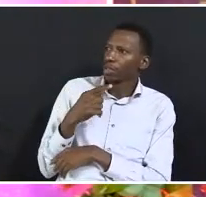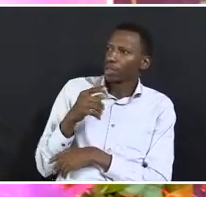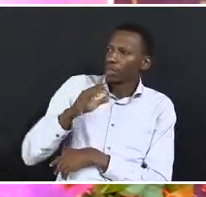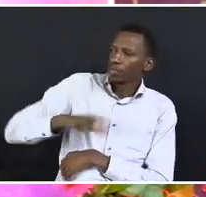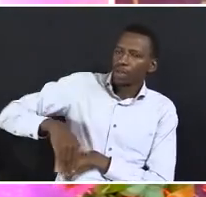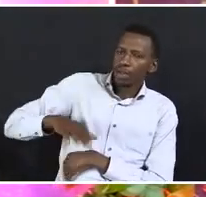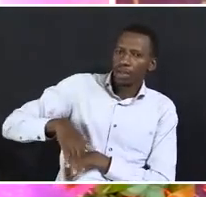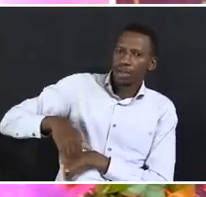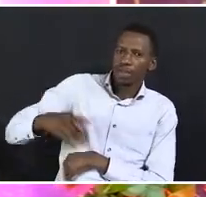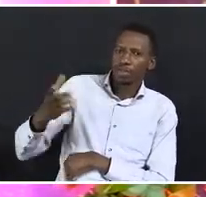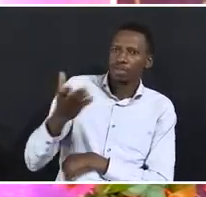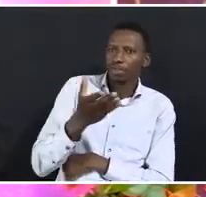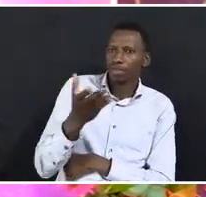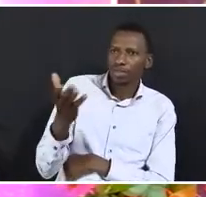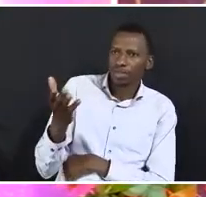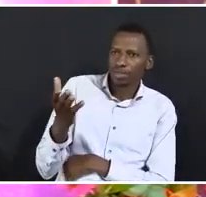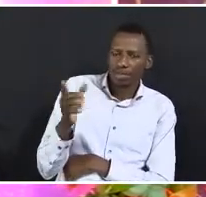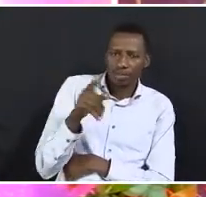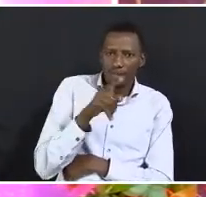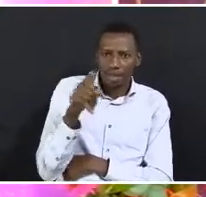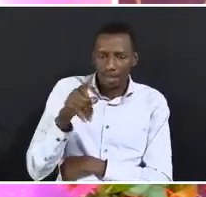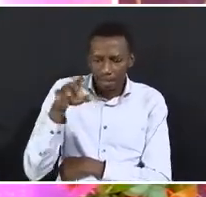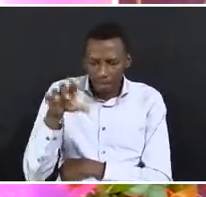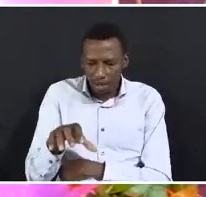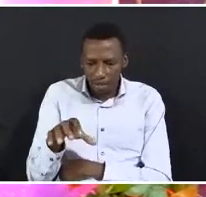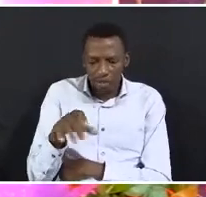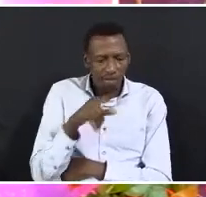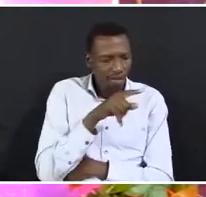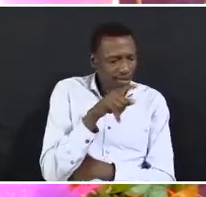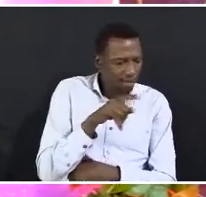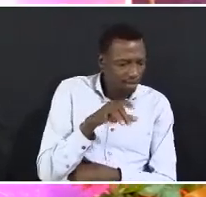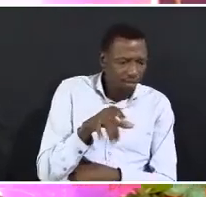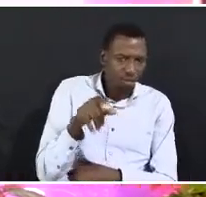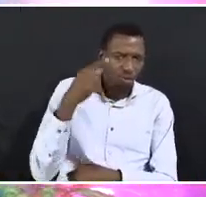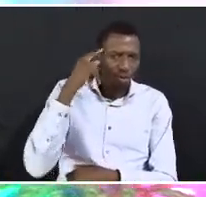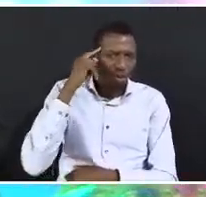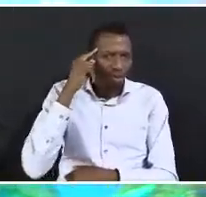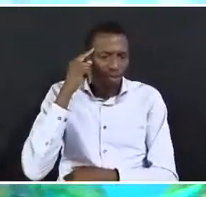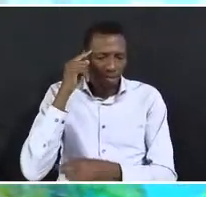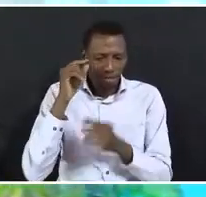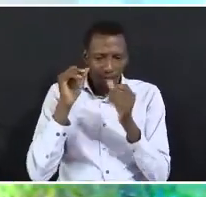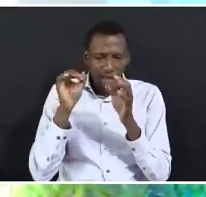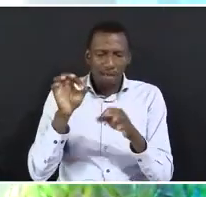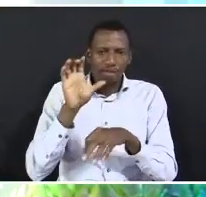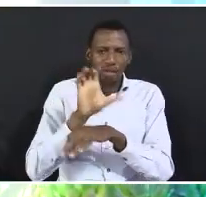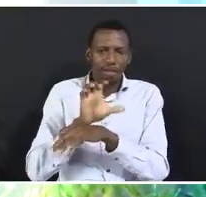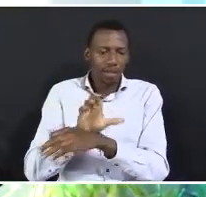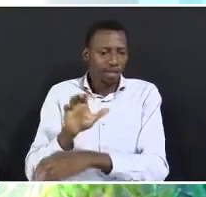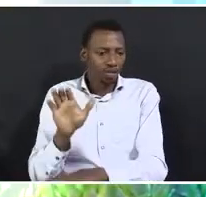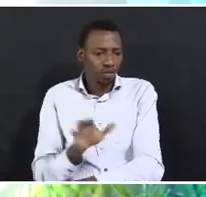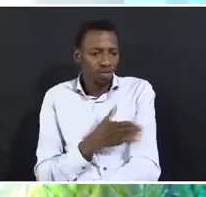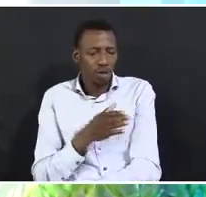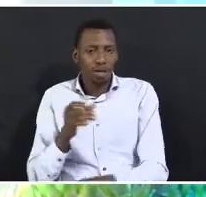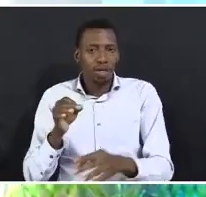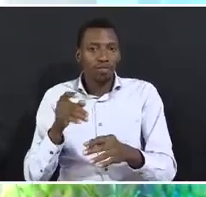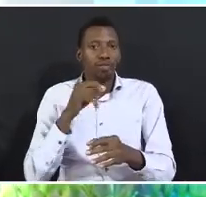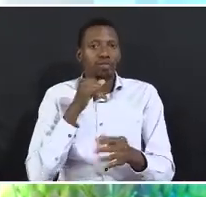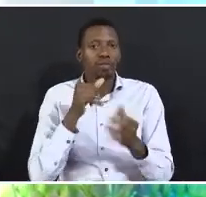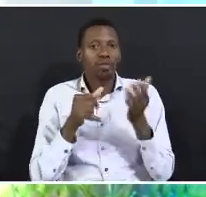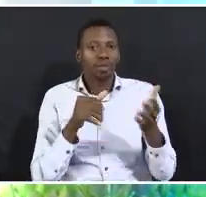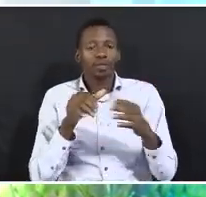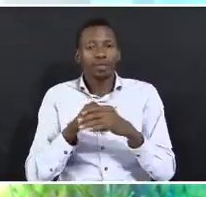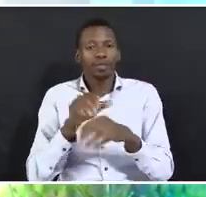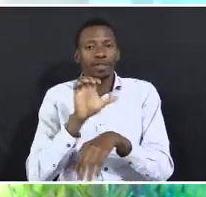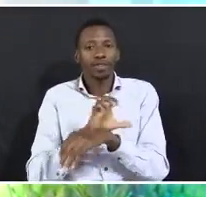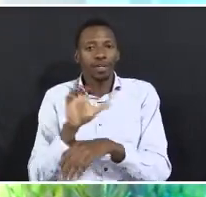are arriving. Zacchaeus are coming." You think that if the church choir, you are not in the church choir, then